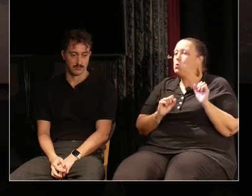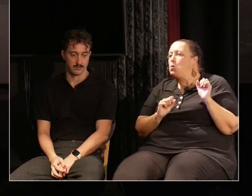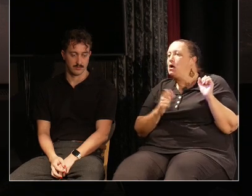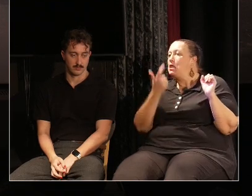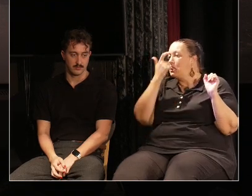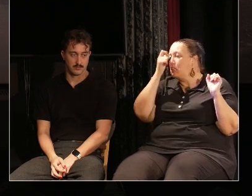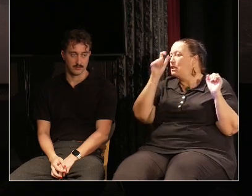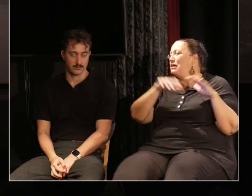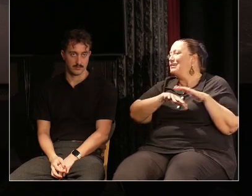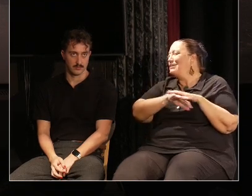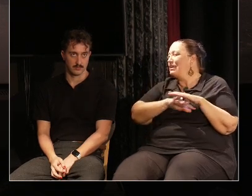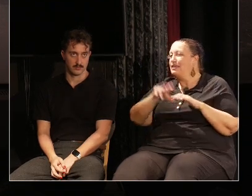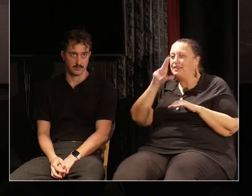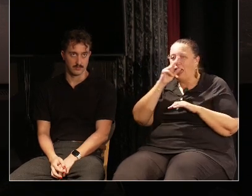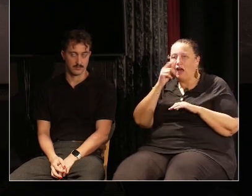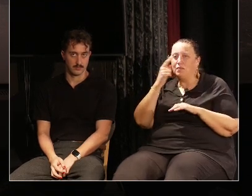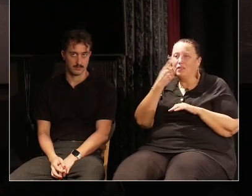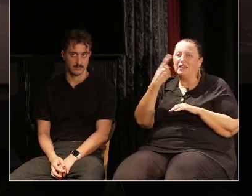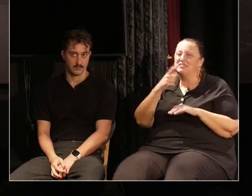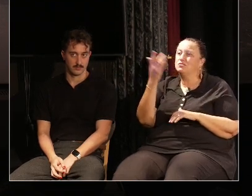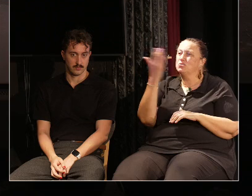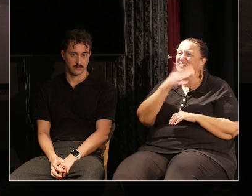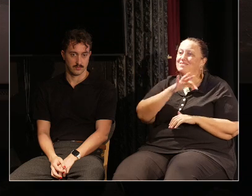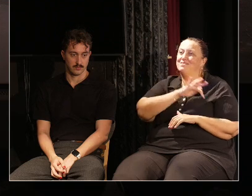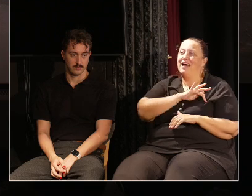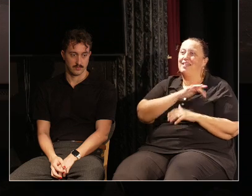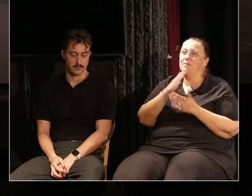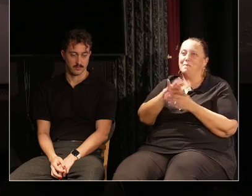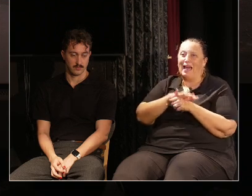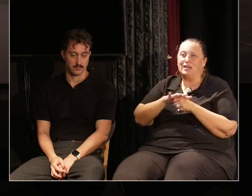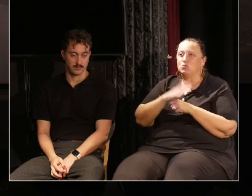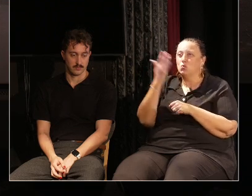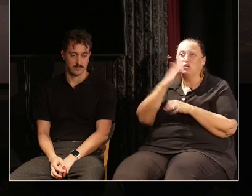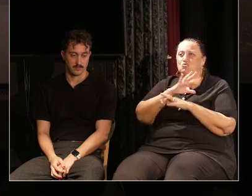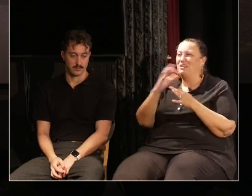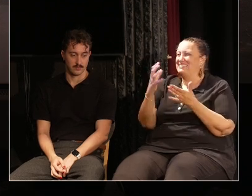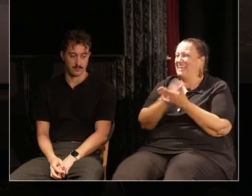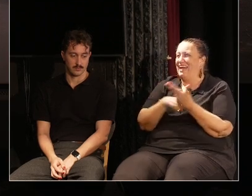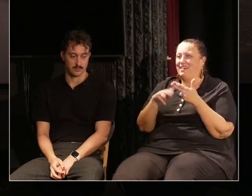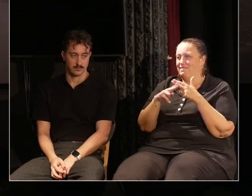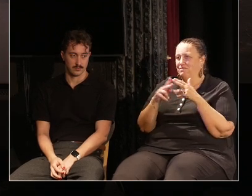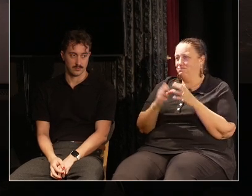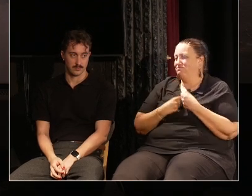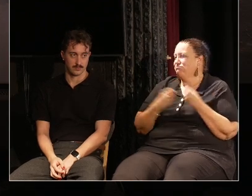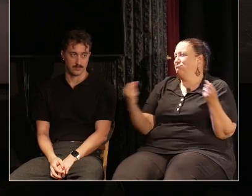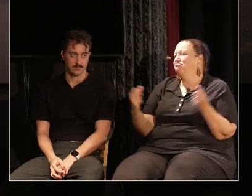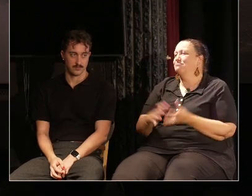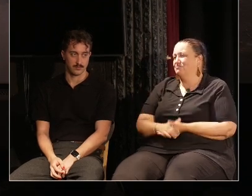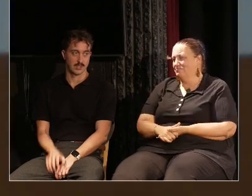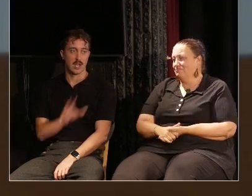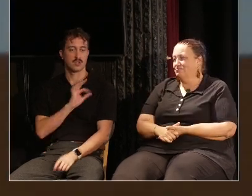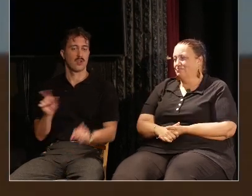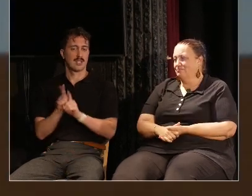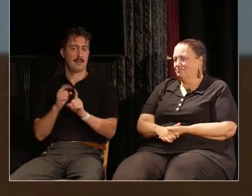that young people in schools, in faith-based schools, wouldn't be safe if they came out as LGBTQ. Well, that's not what I said before, so that's not our